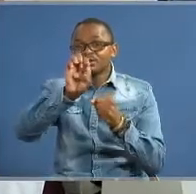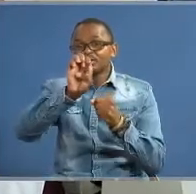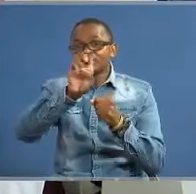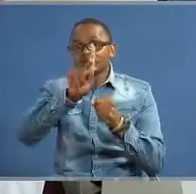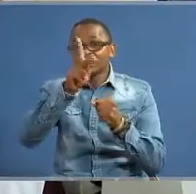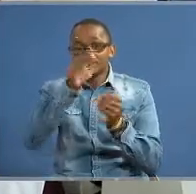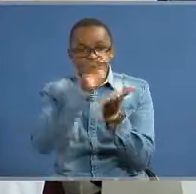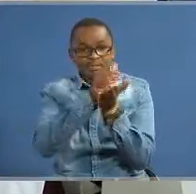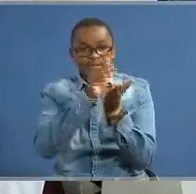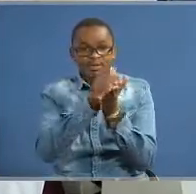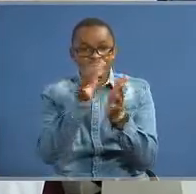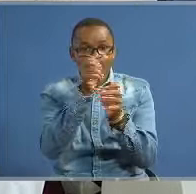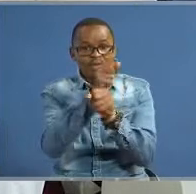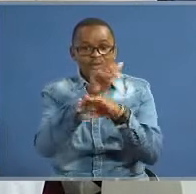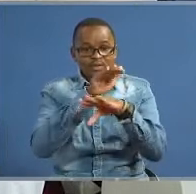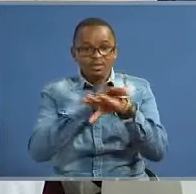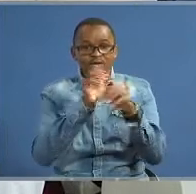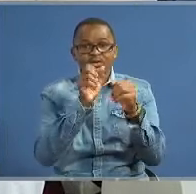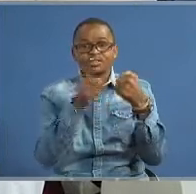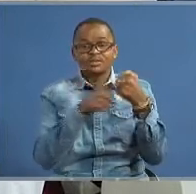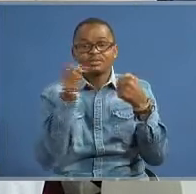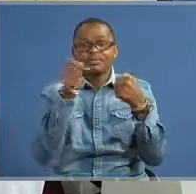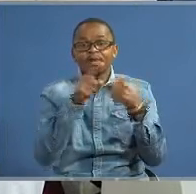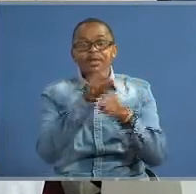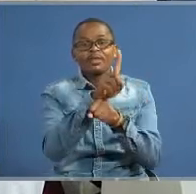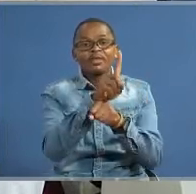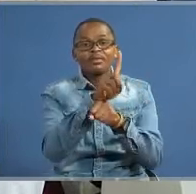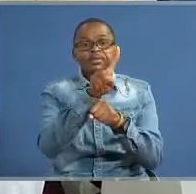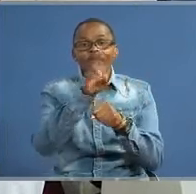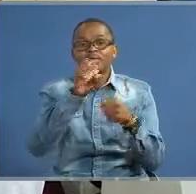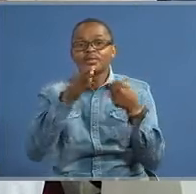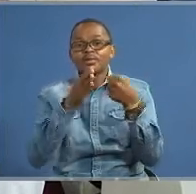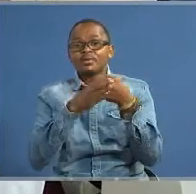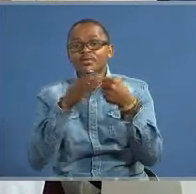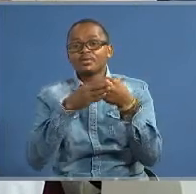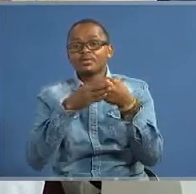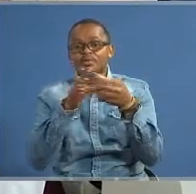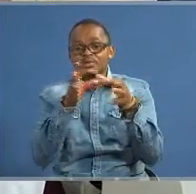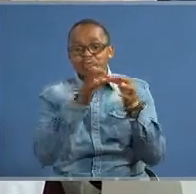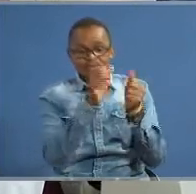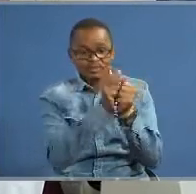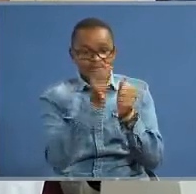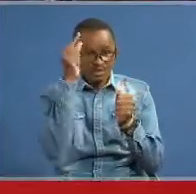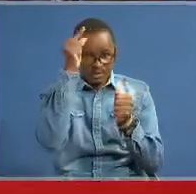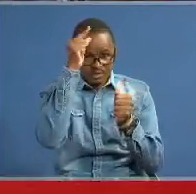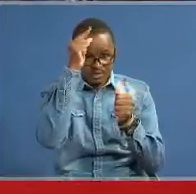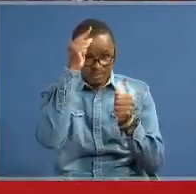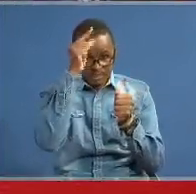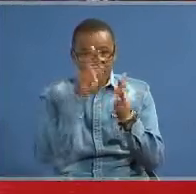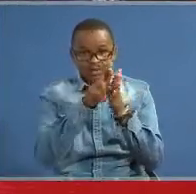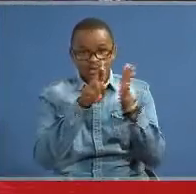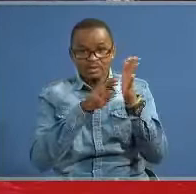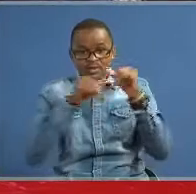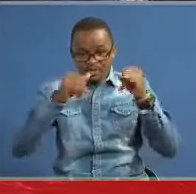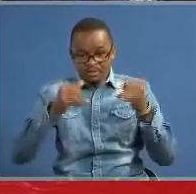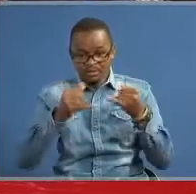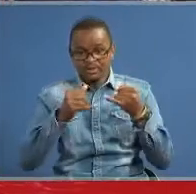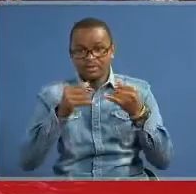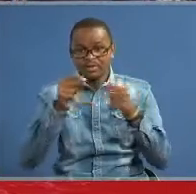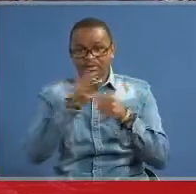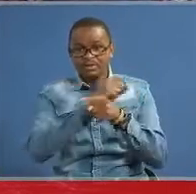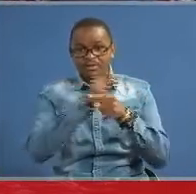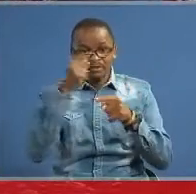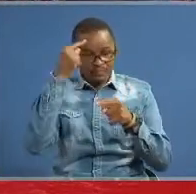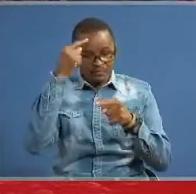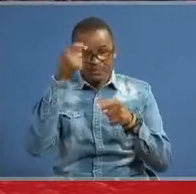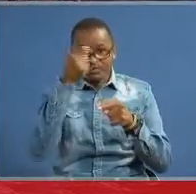Kenya Bankers Association on 6th of November 2019, in conjunction with the government, rolled out a new credit platform